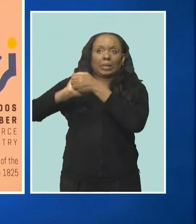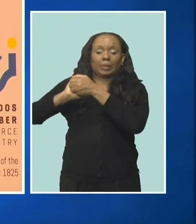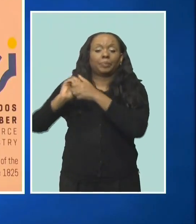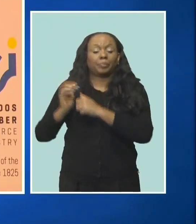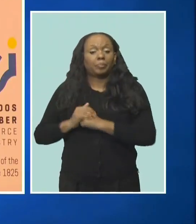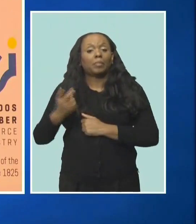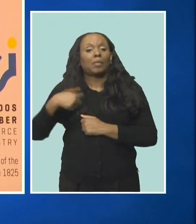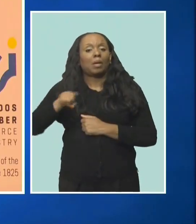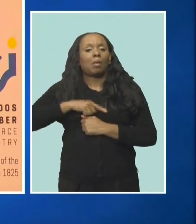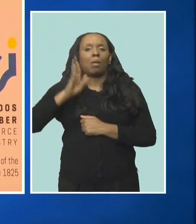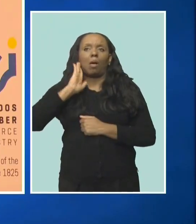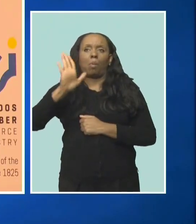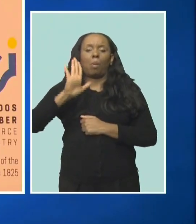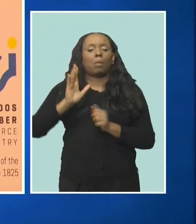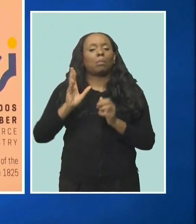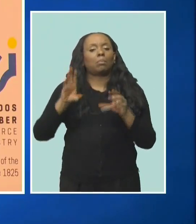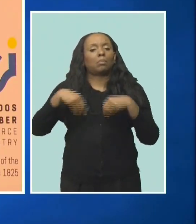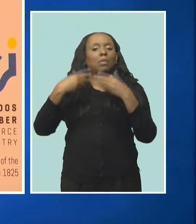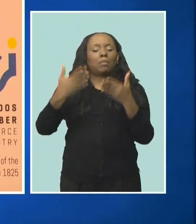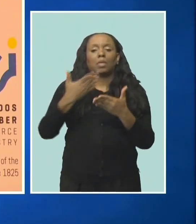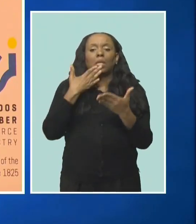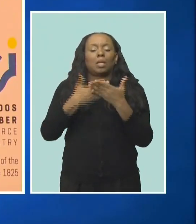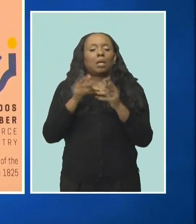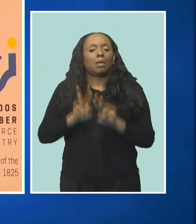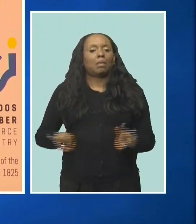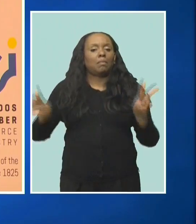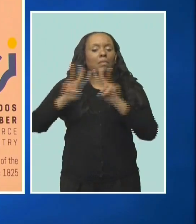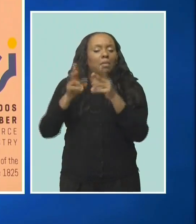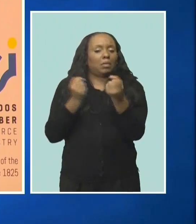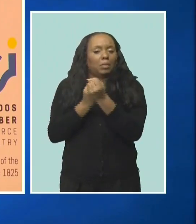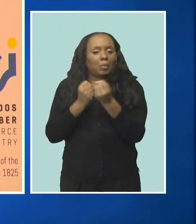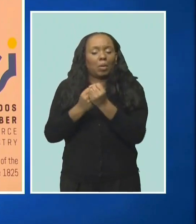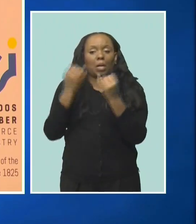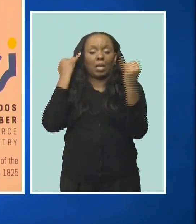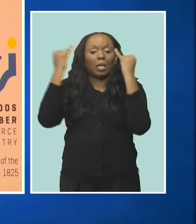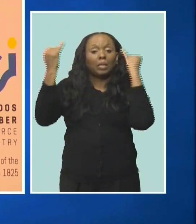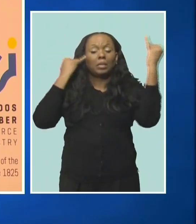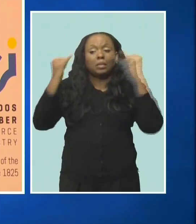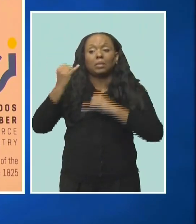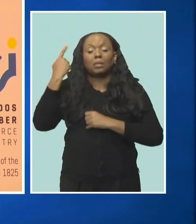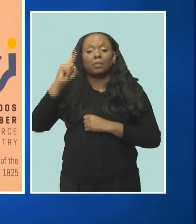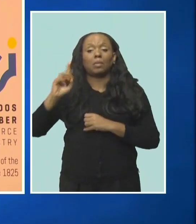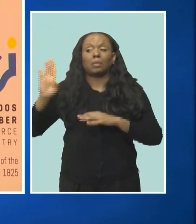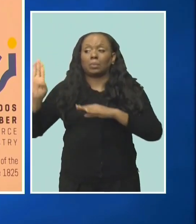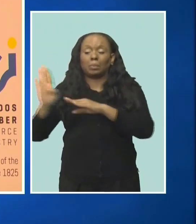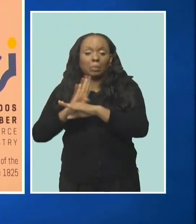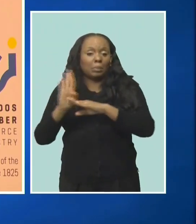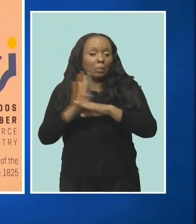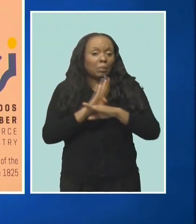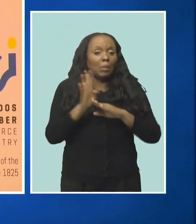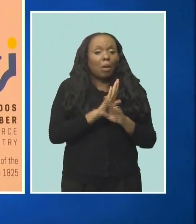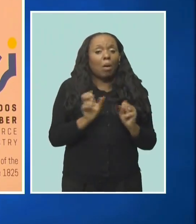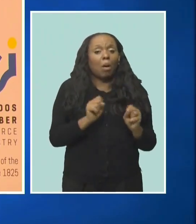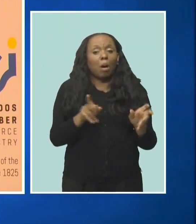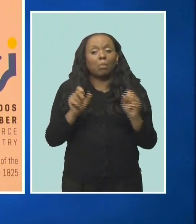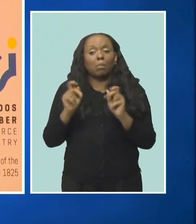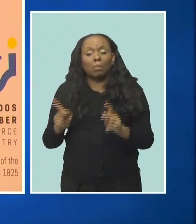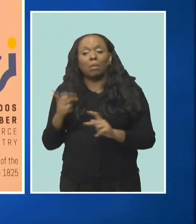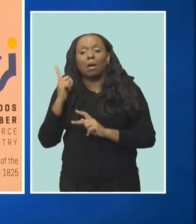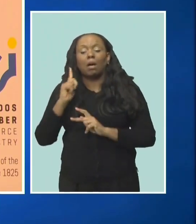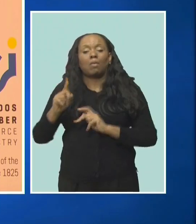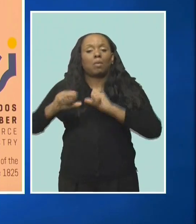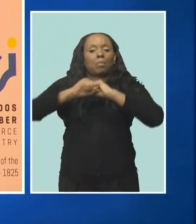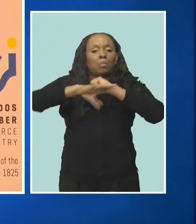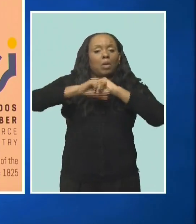Chamber will also continue to provide value-added support and initiatives that will facilitate business-to-business opportunities for members to promote the services